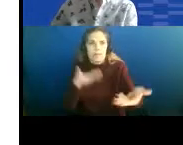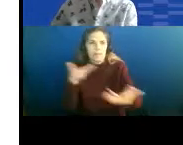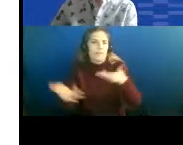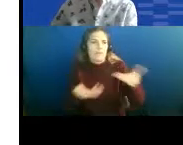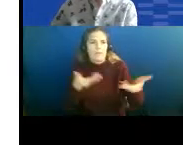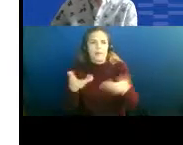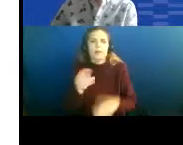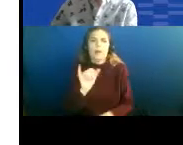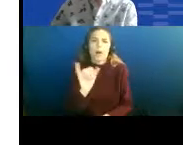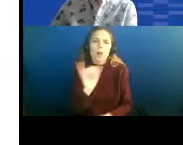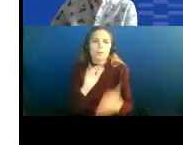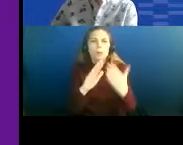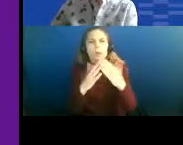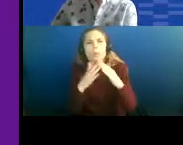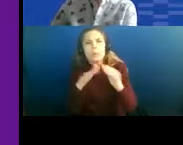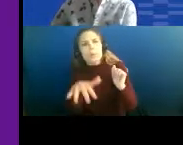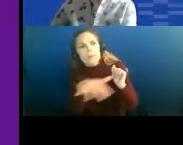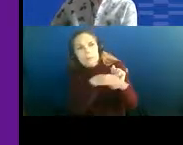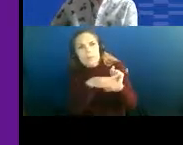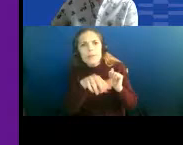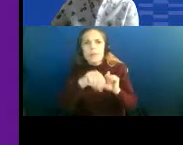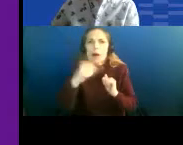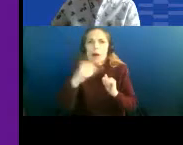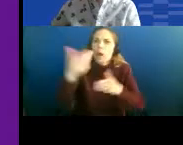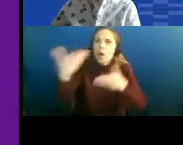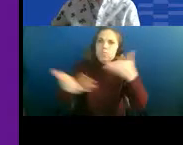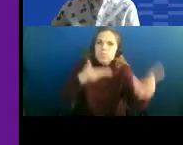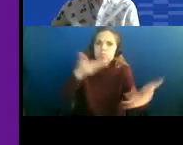group into conversation.